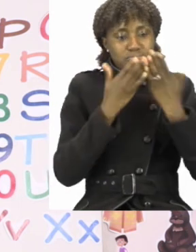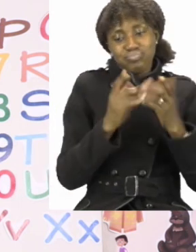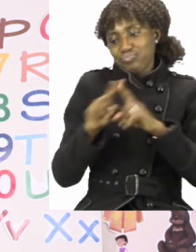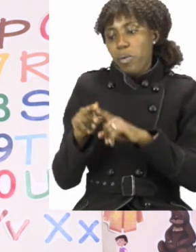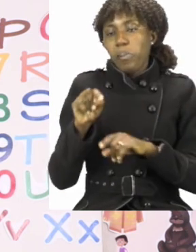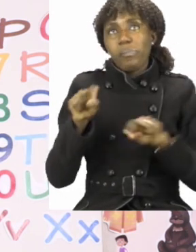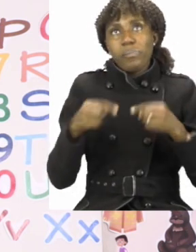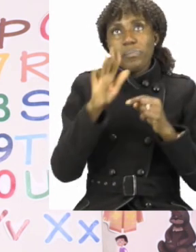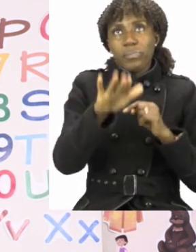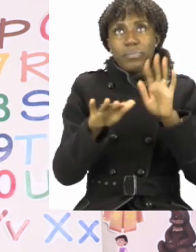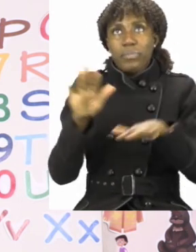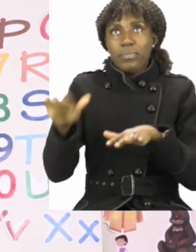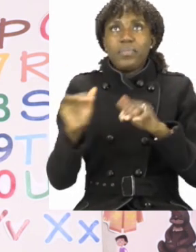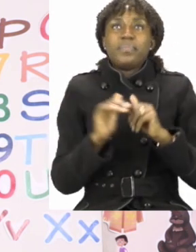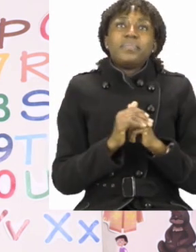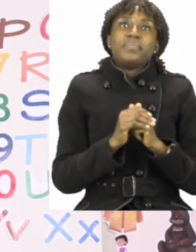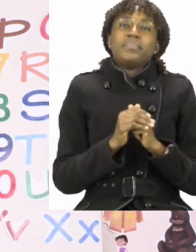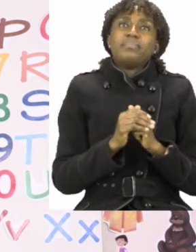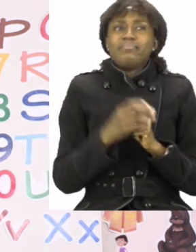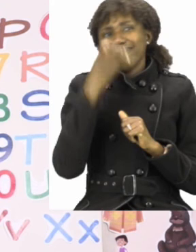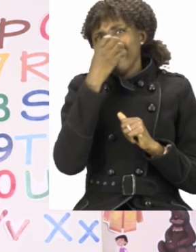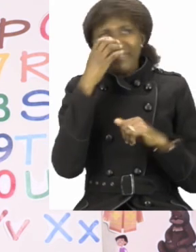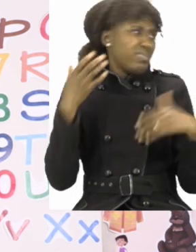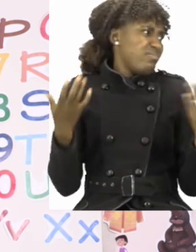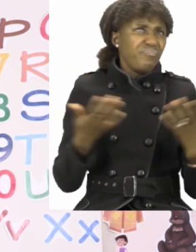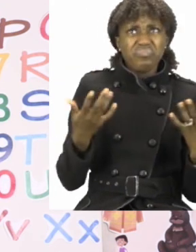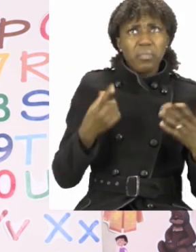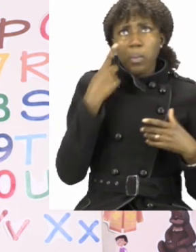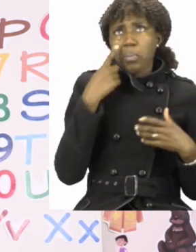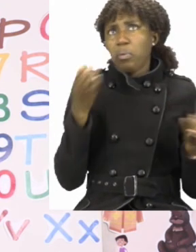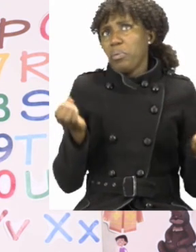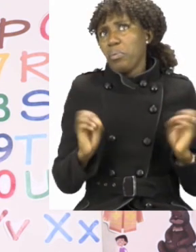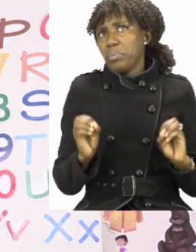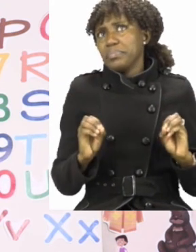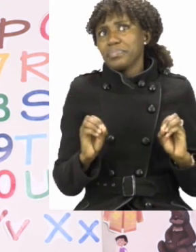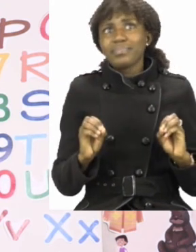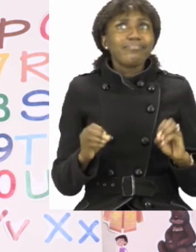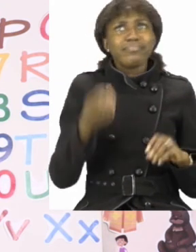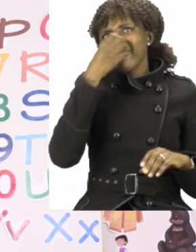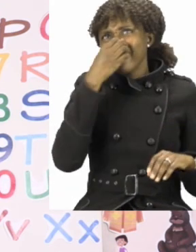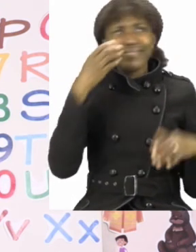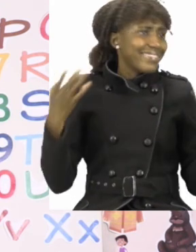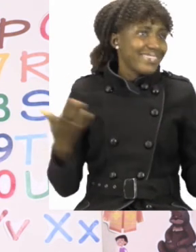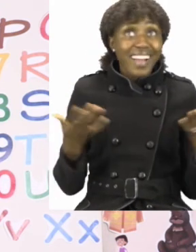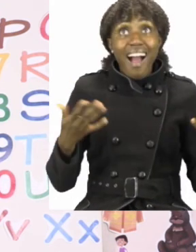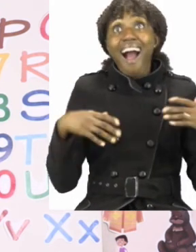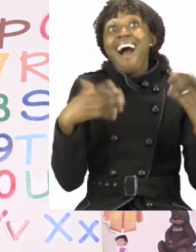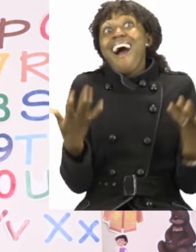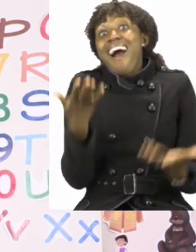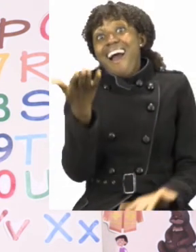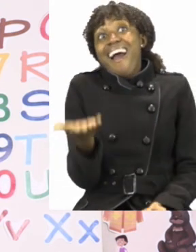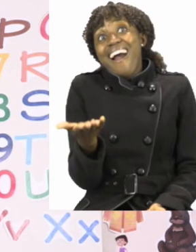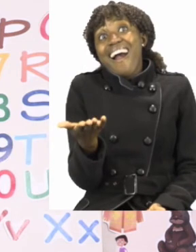touch anything else. I wonder where Sashi is today. I have not seen him. Sashi? He's